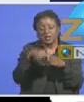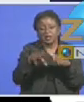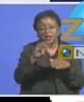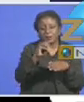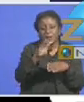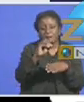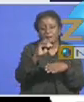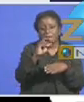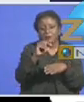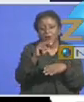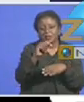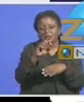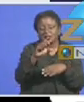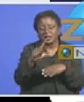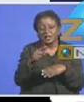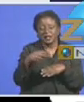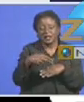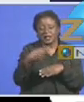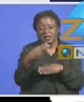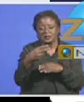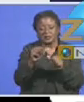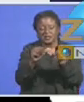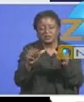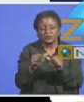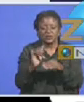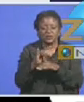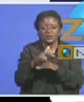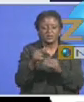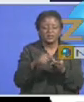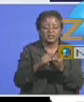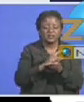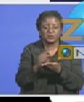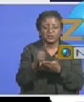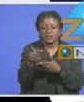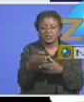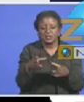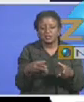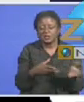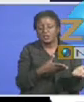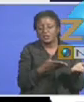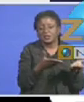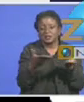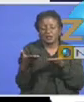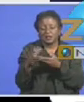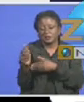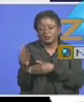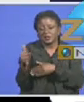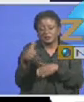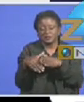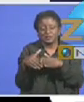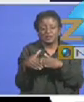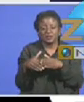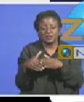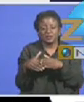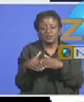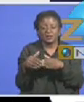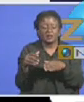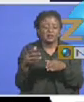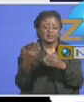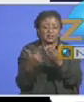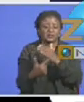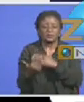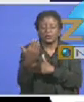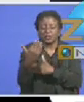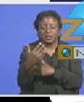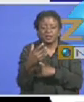Heights area earlier this week. Police tell us that he turned himself in at a local police station this morning.